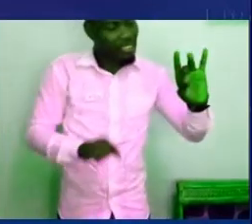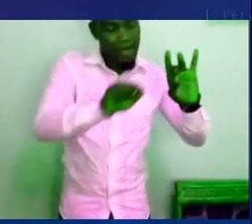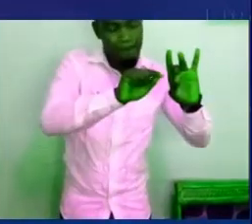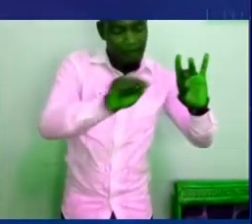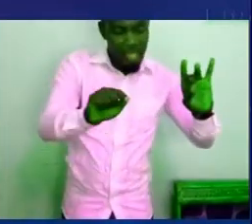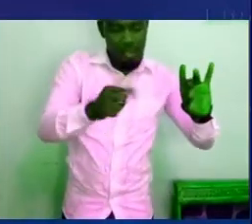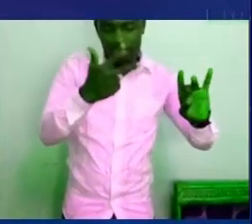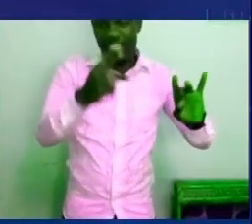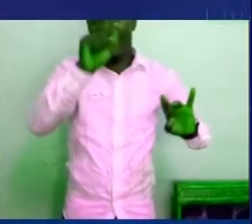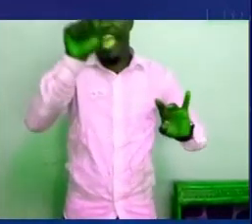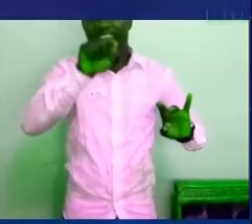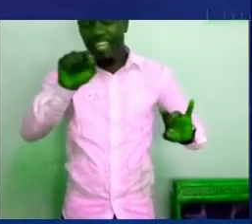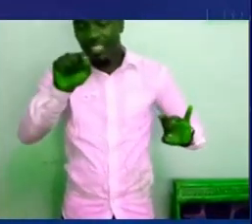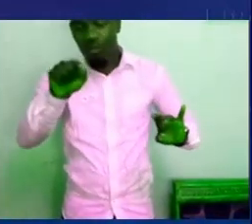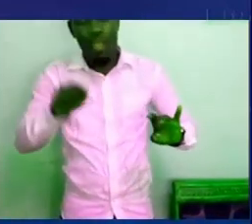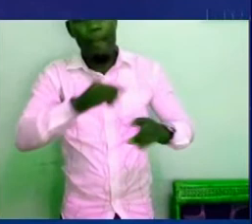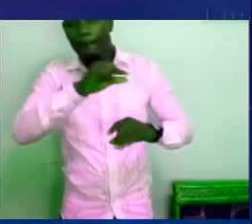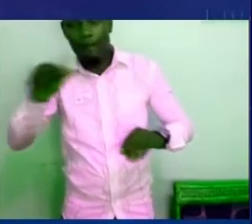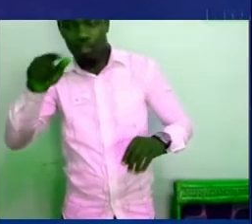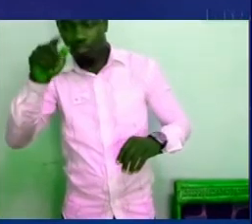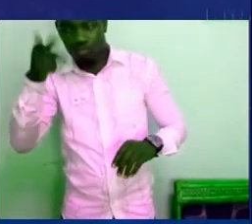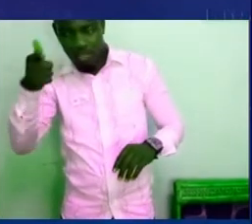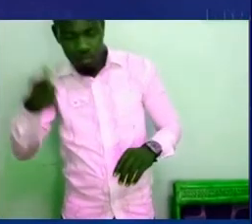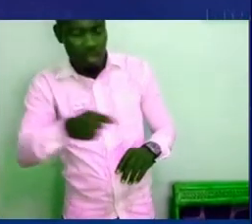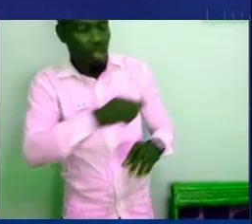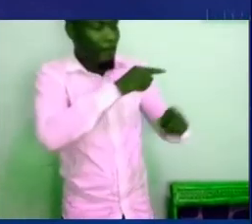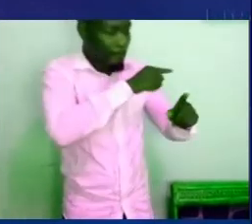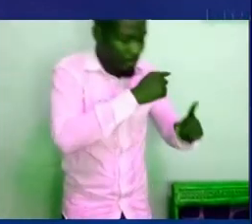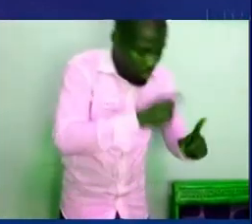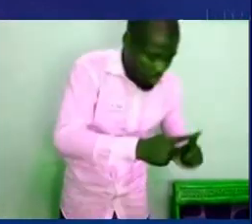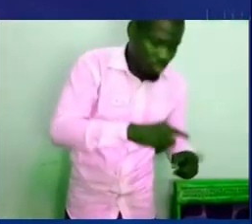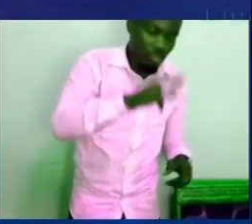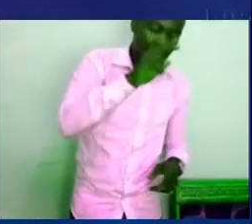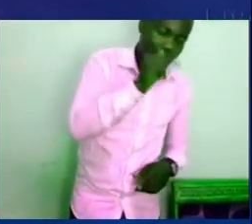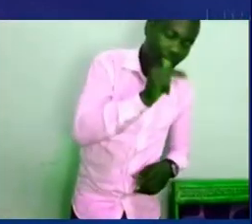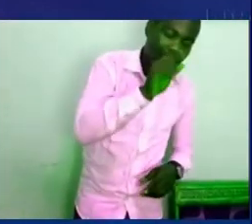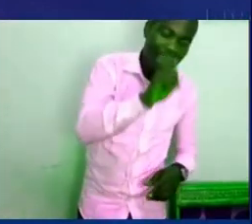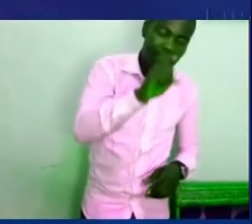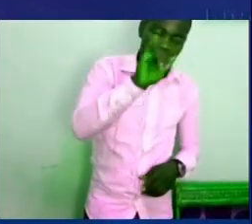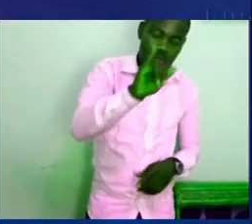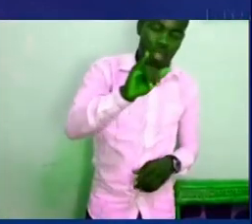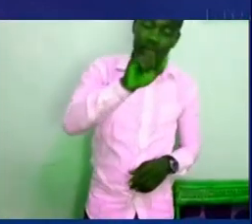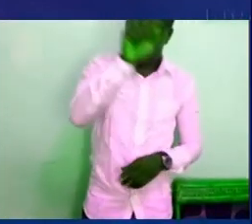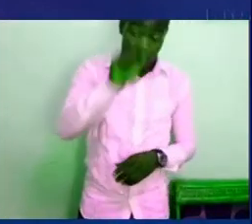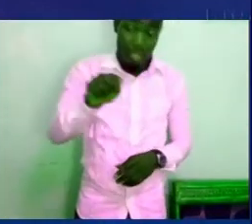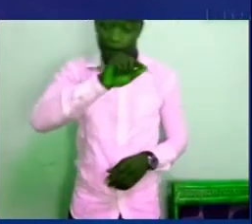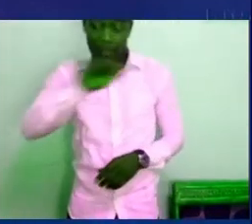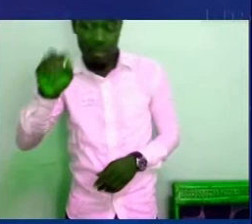write them in your notebooks. 8 minus 3x squared plus 21 plus 18x squared minus